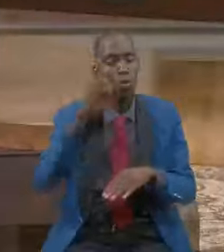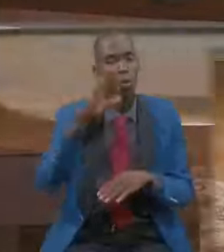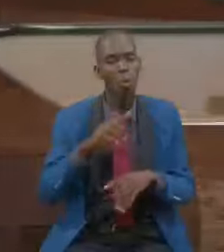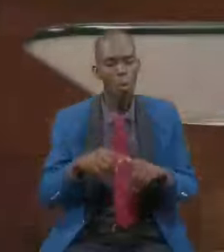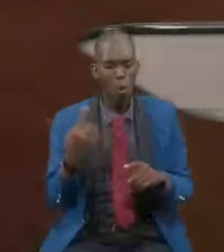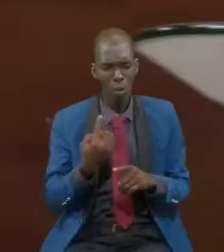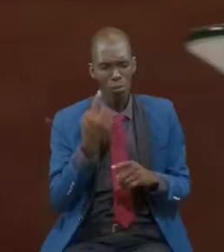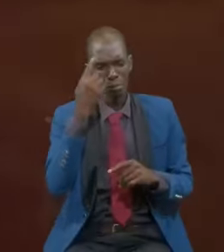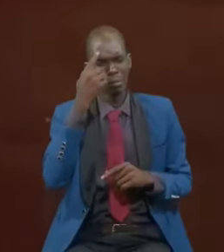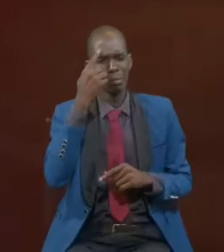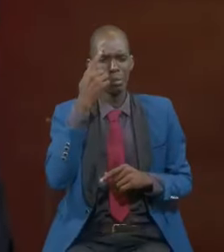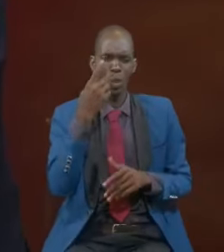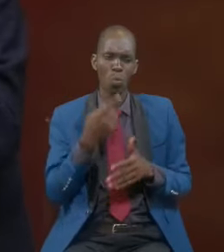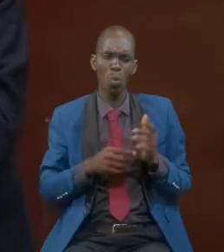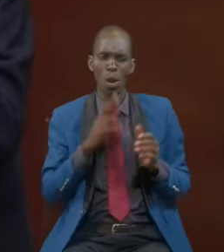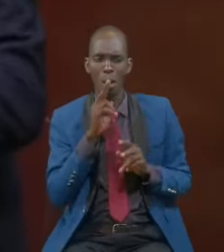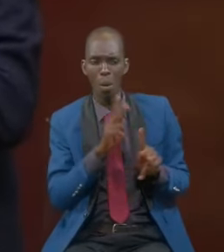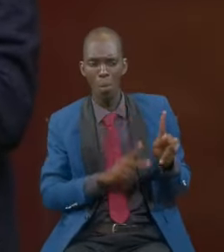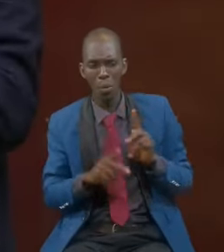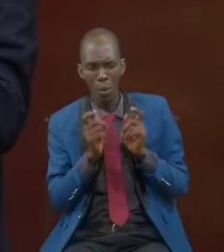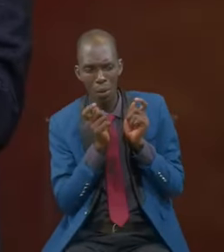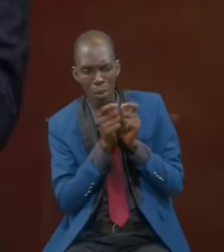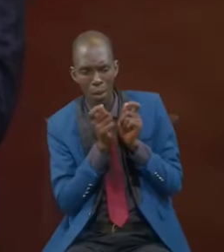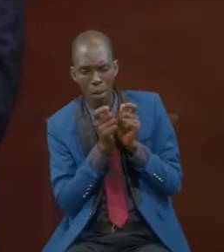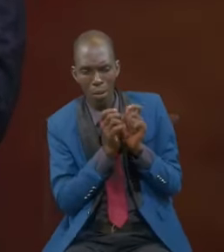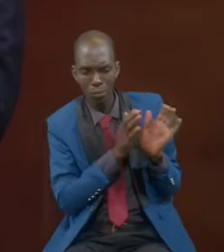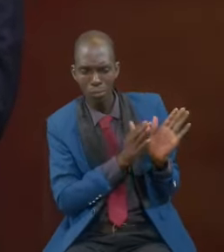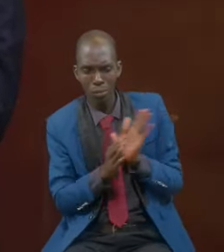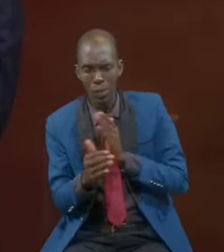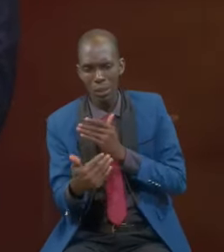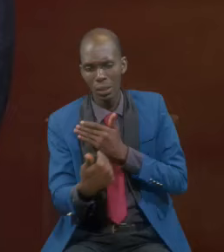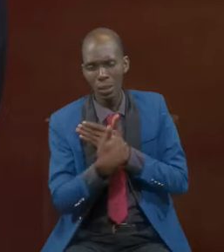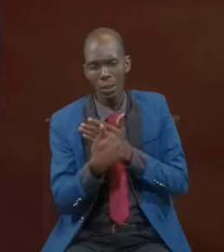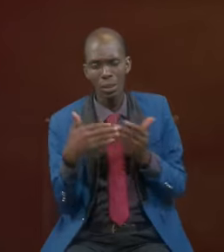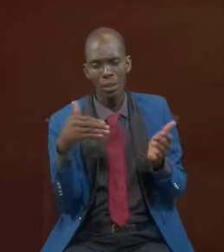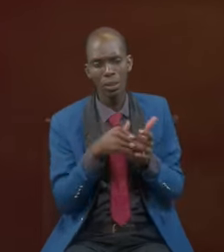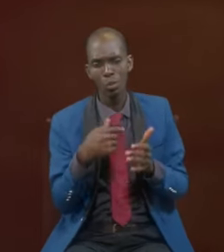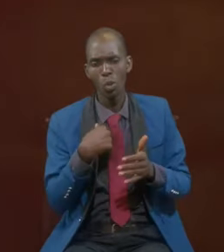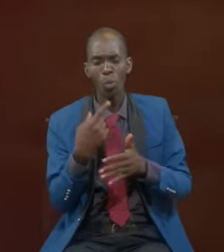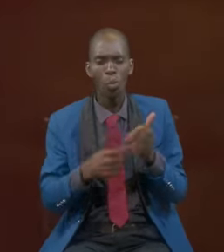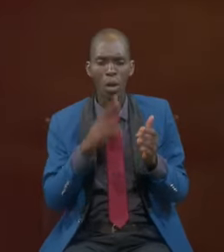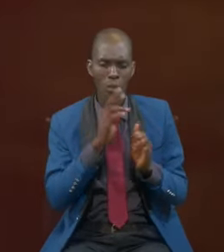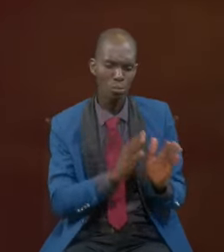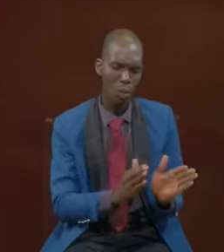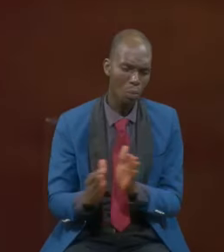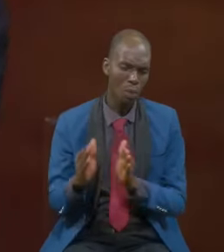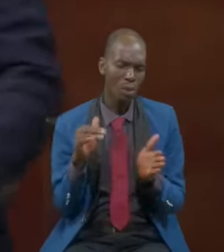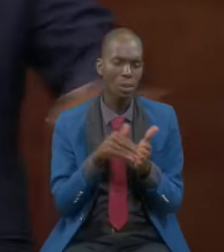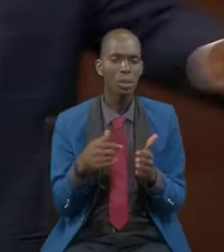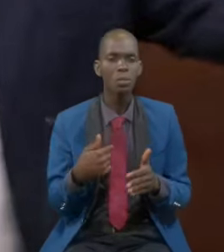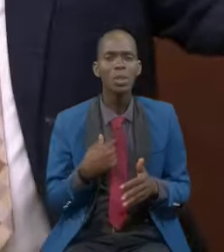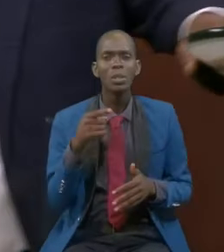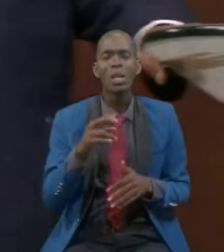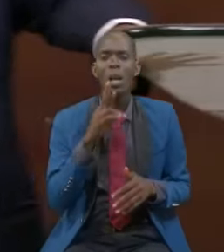are they planning against me? What are they conspiring there against me? They're too much self-conscious.